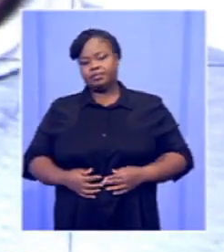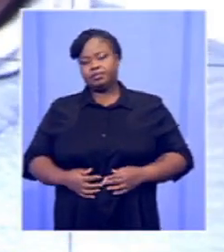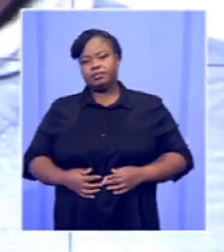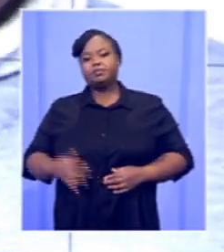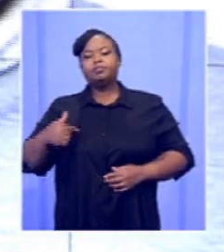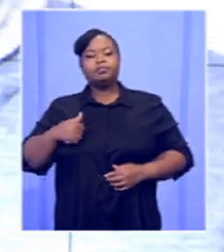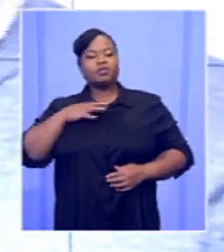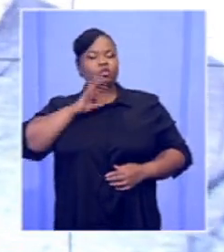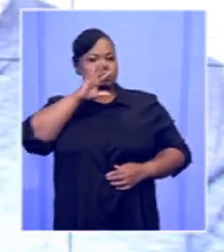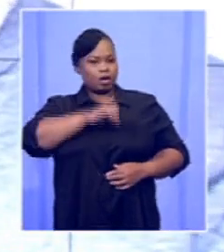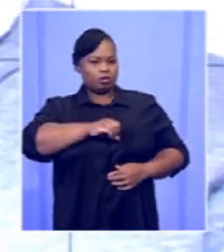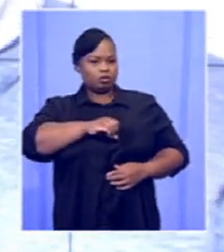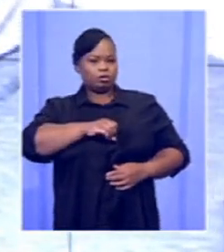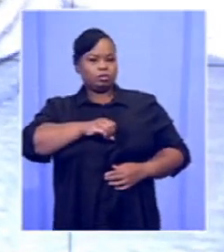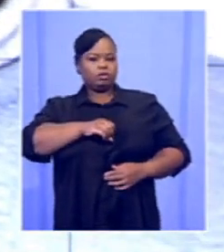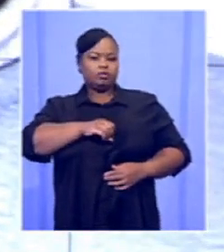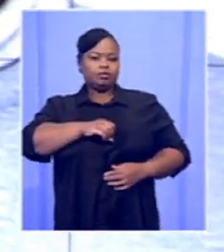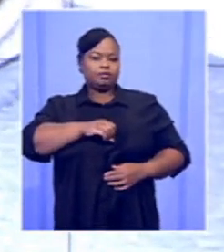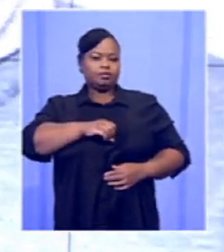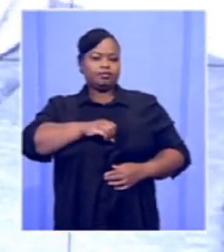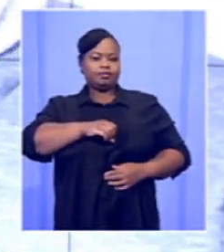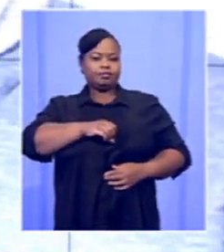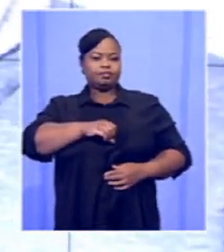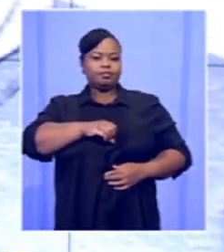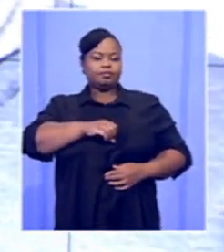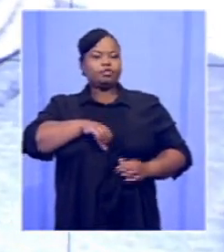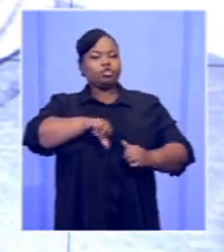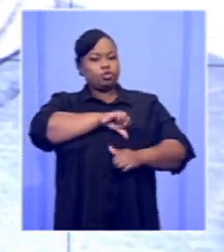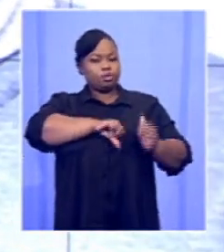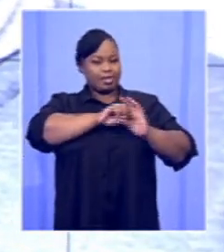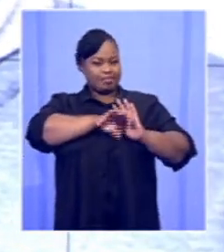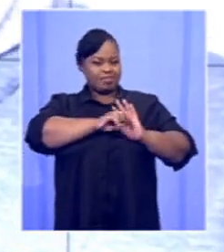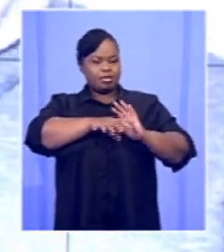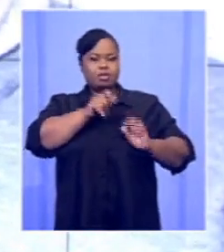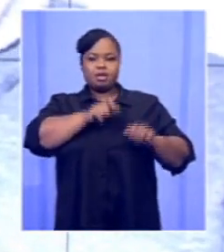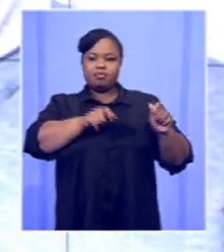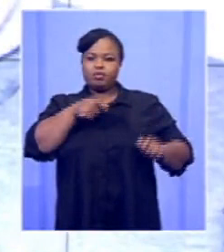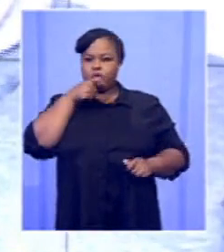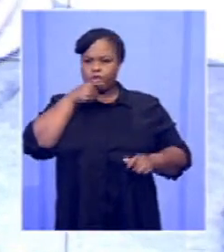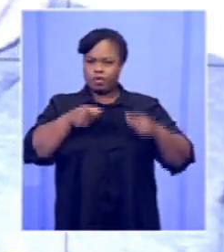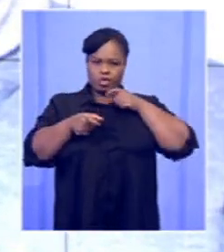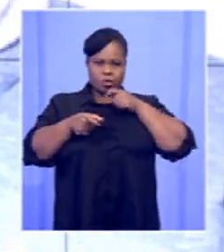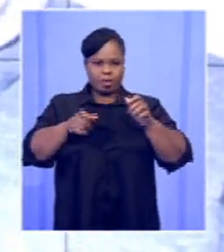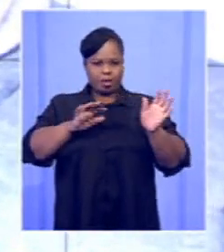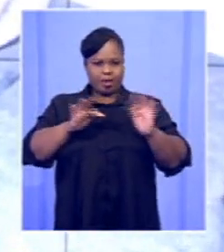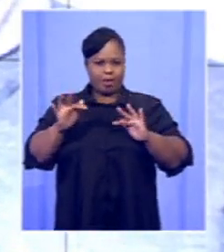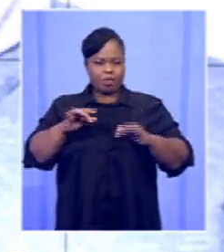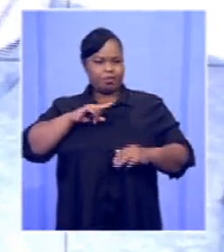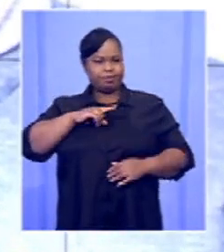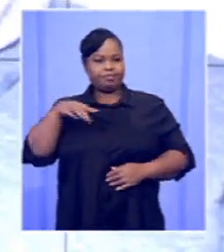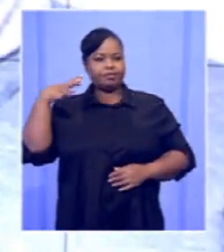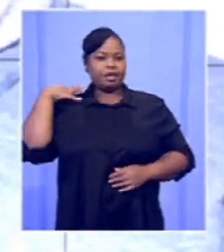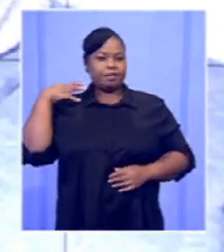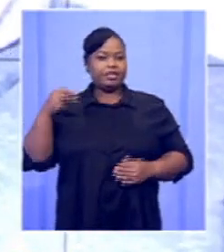just asking you, just in terms of the, especially social media reaction since the announcement yesterday by the health minister of the